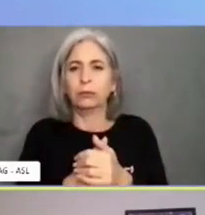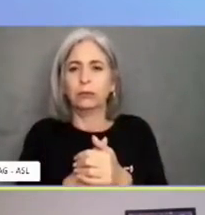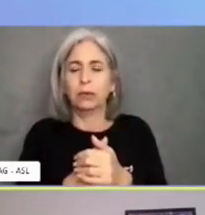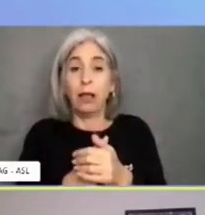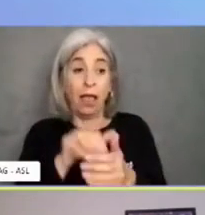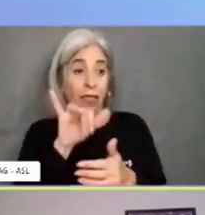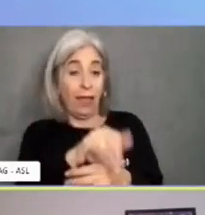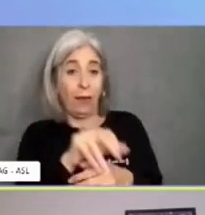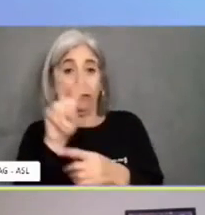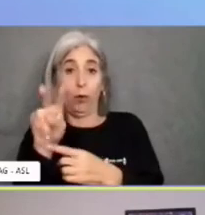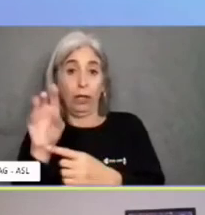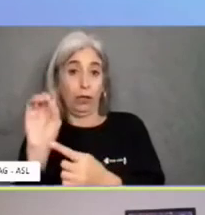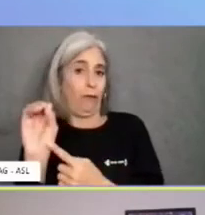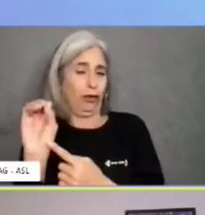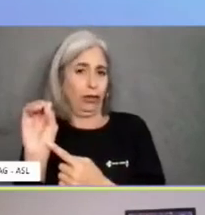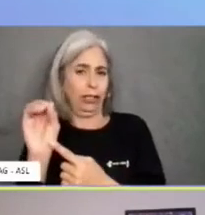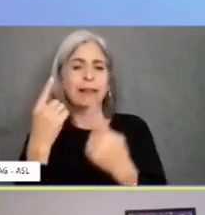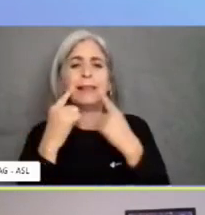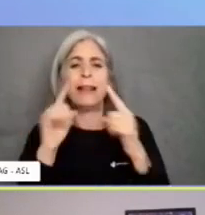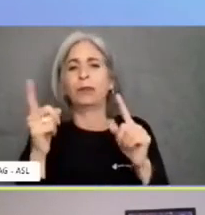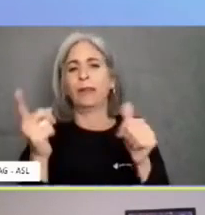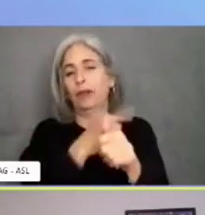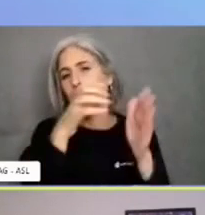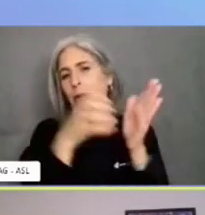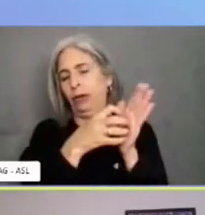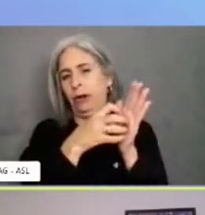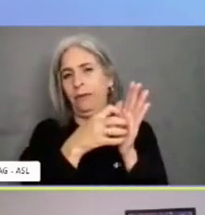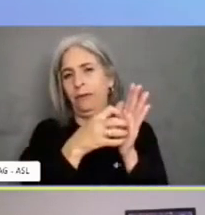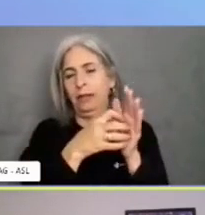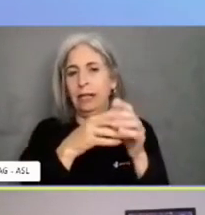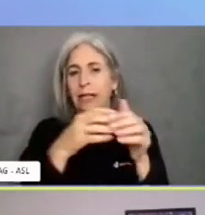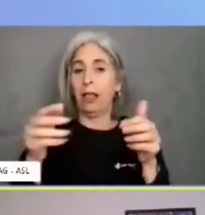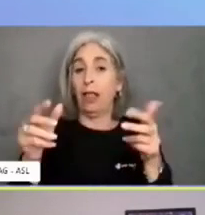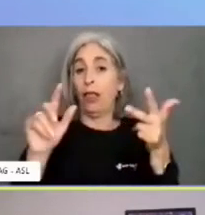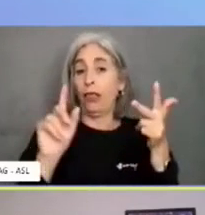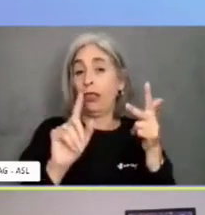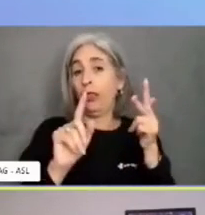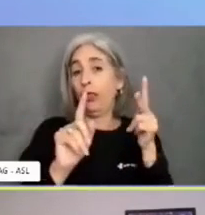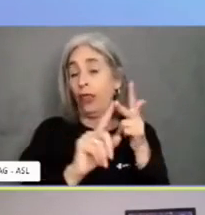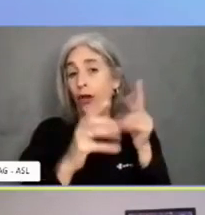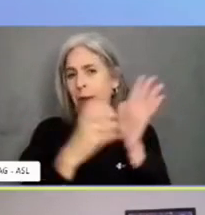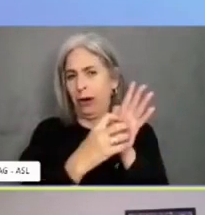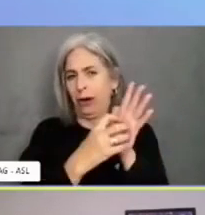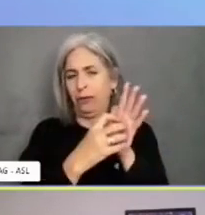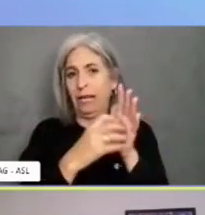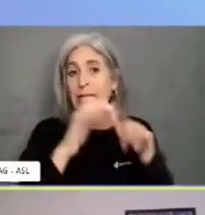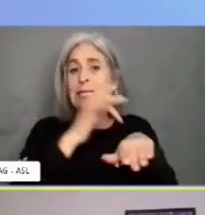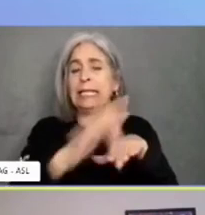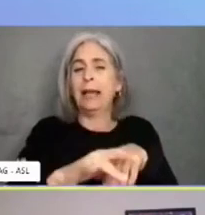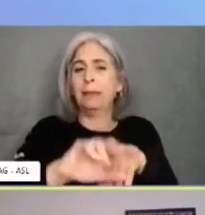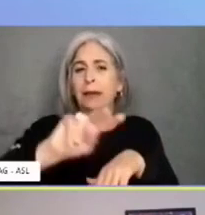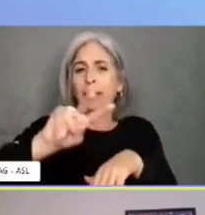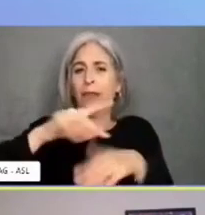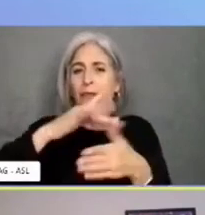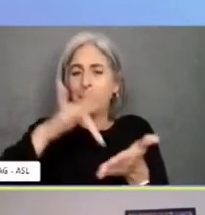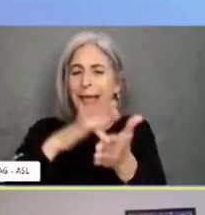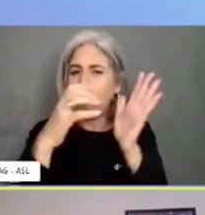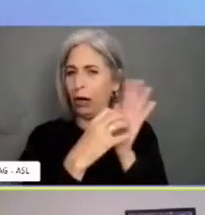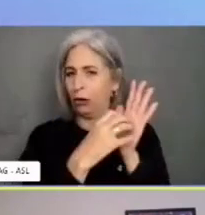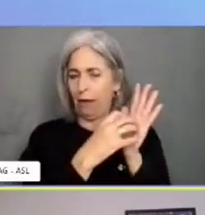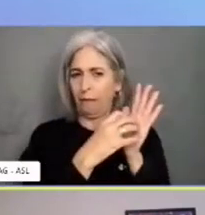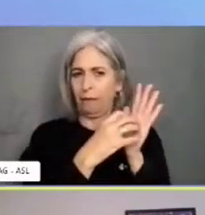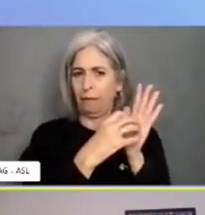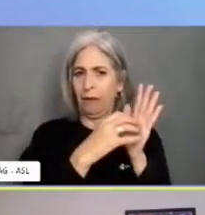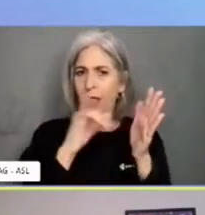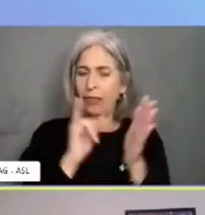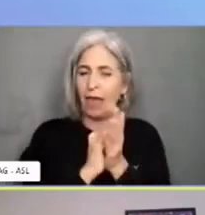was VoiceOver. It announced the first paragraph. It announced the third paragraph. It completely skipped over the middle paragraph, which was the one